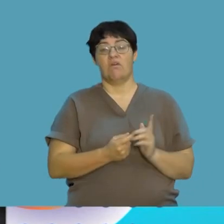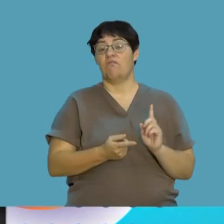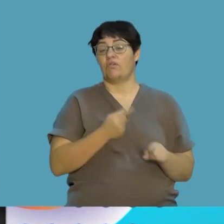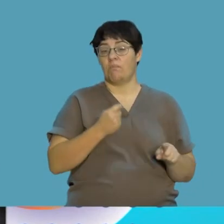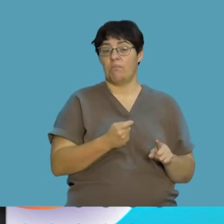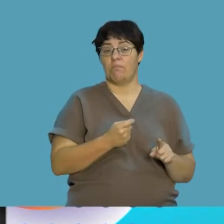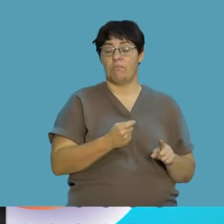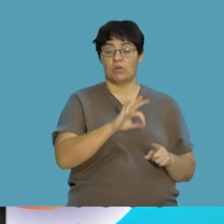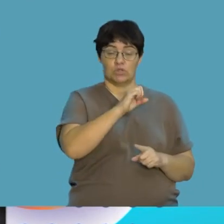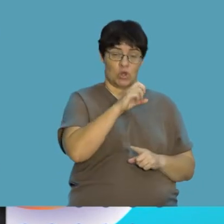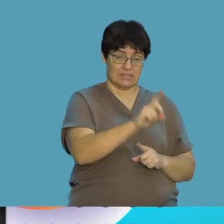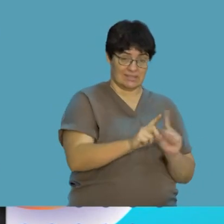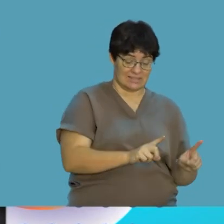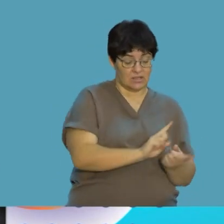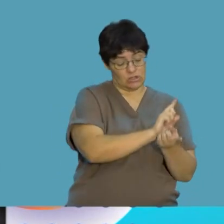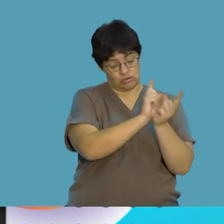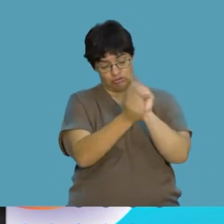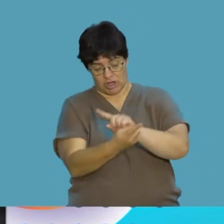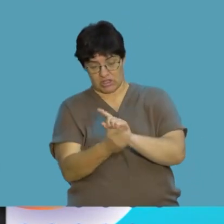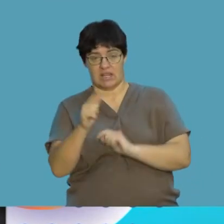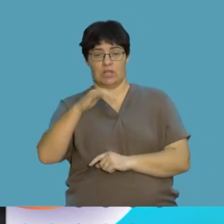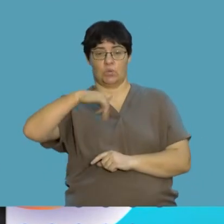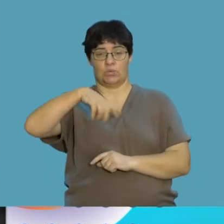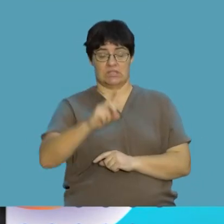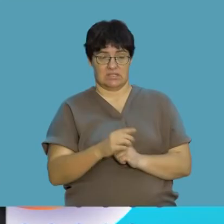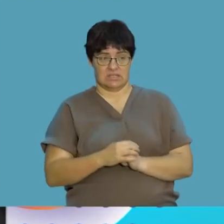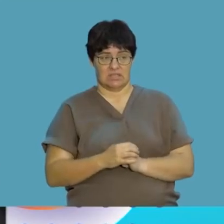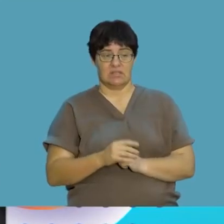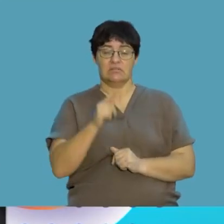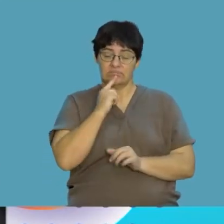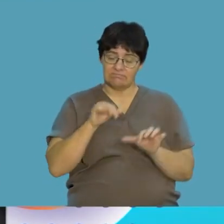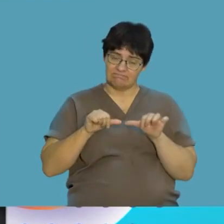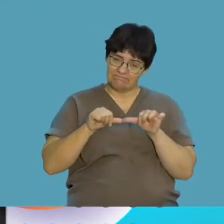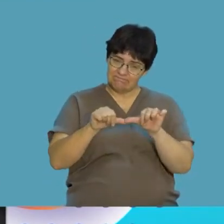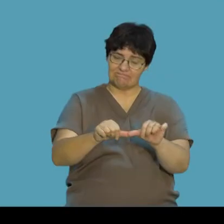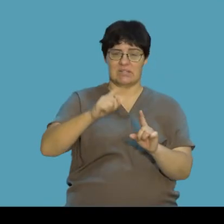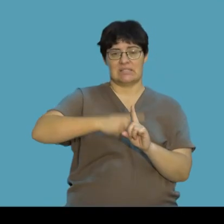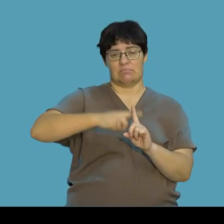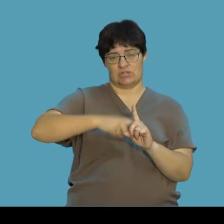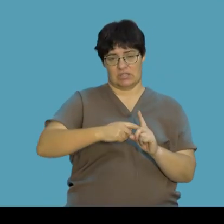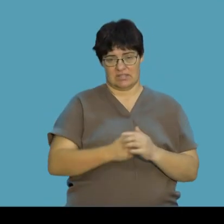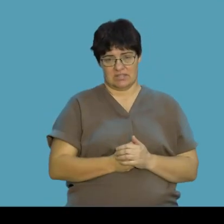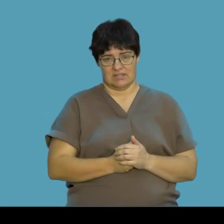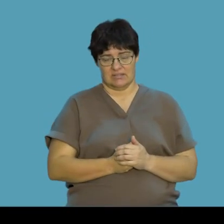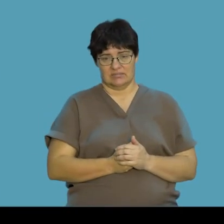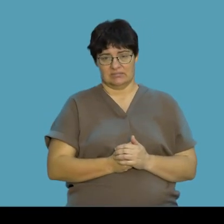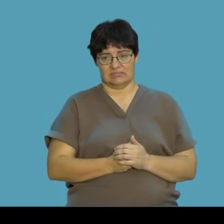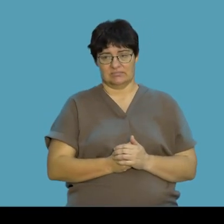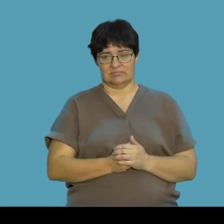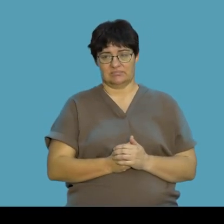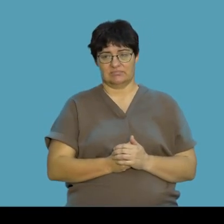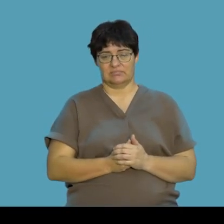solid to a liquid, and that happens at a constant temperature. So if we go back to the graph,